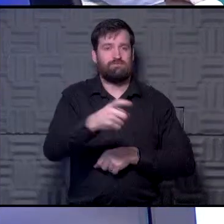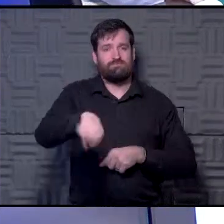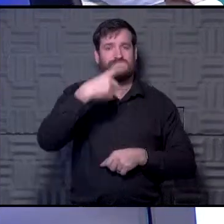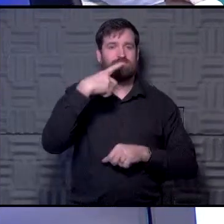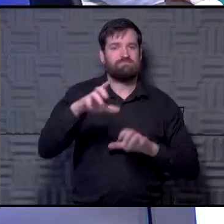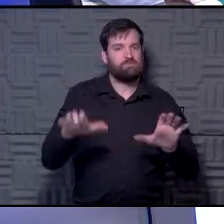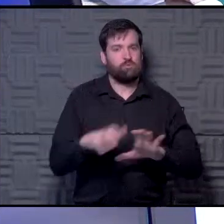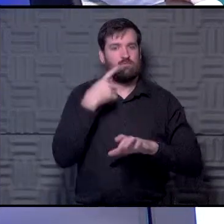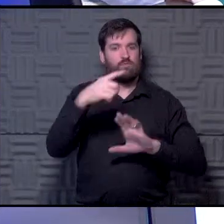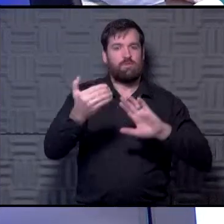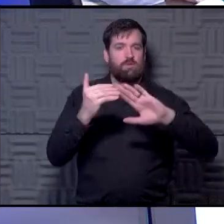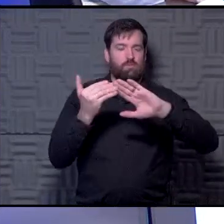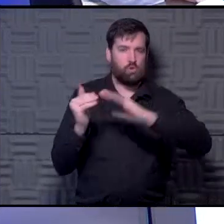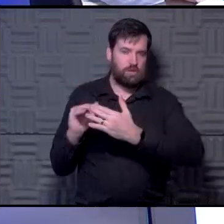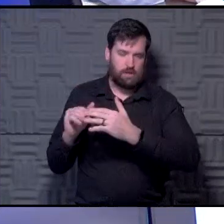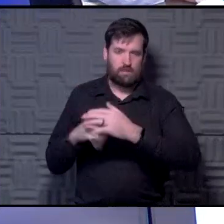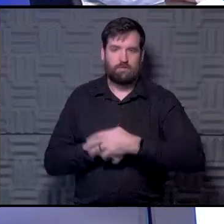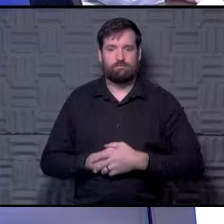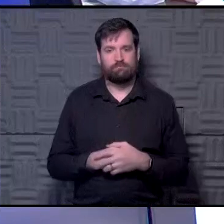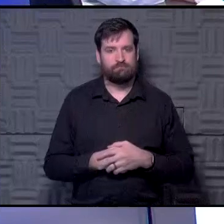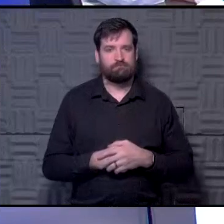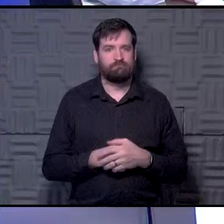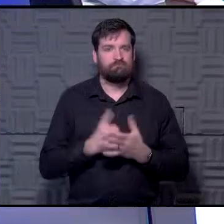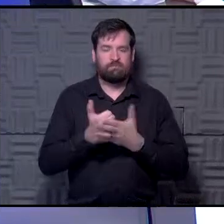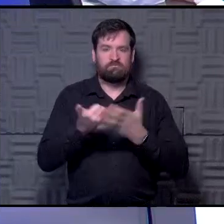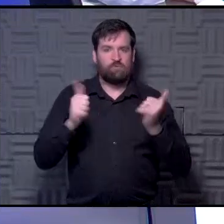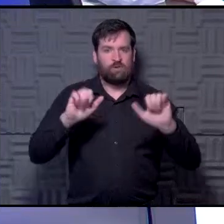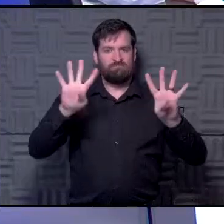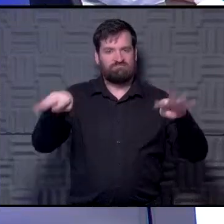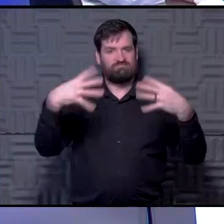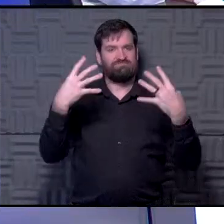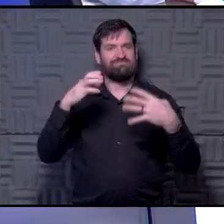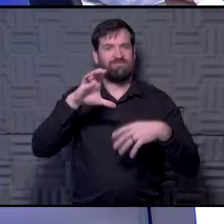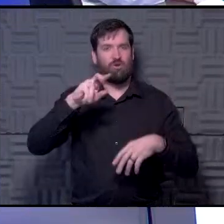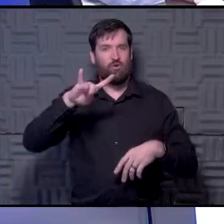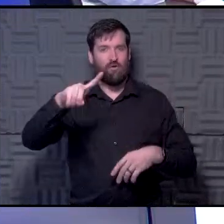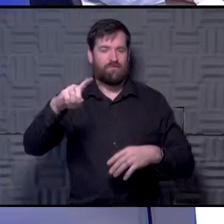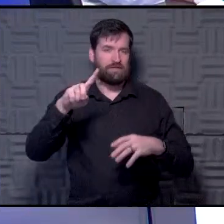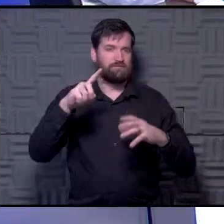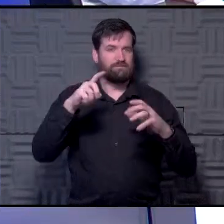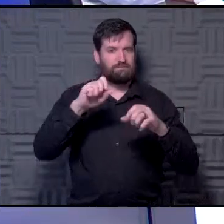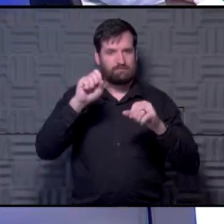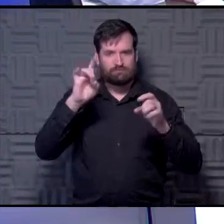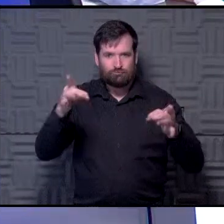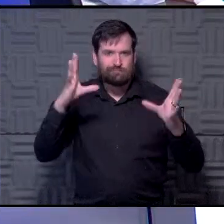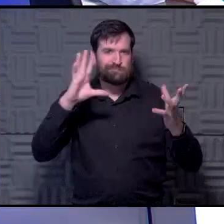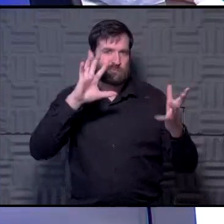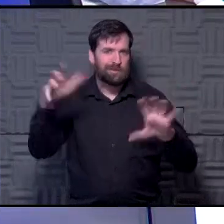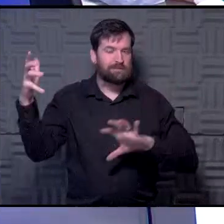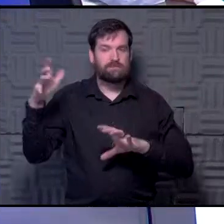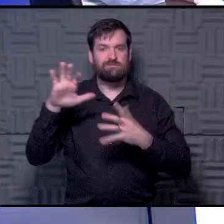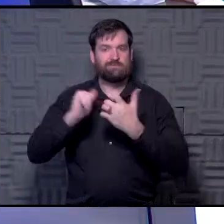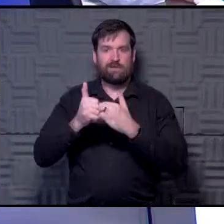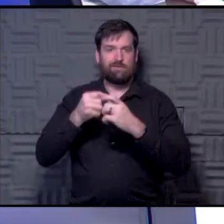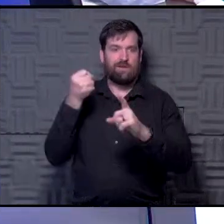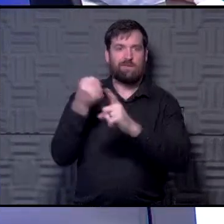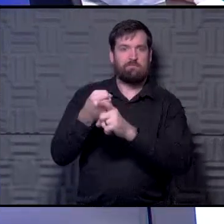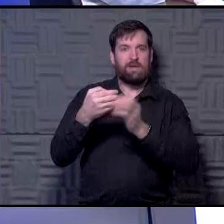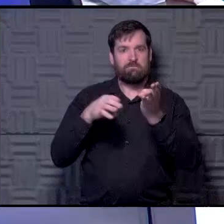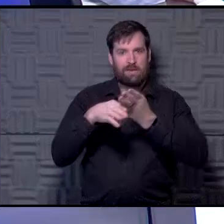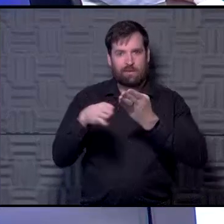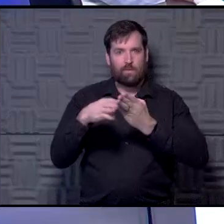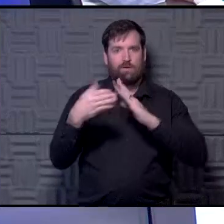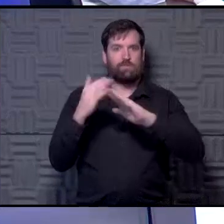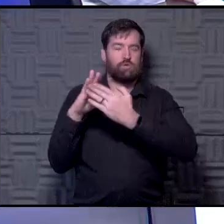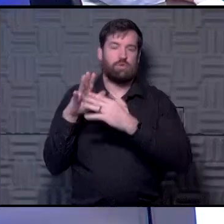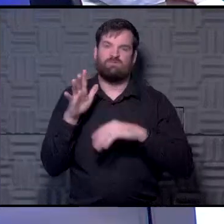our community and all that you've done to help bring attention to the COVID-19 crisis and its impact as well on minority communities and across our